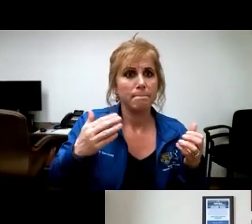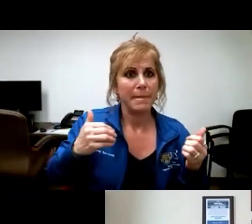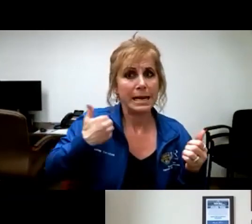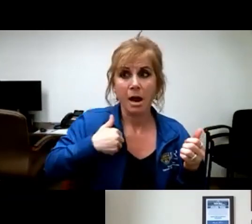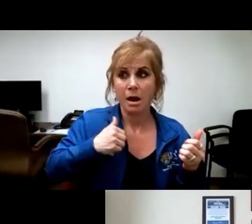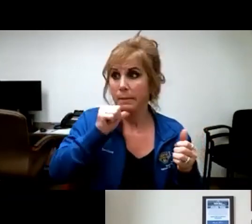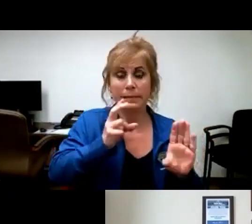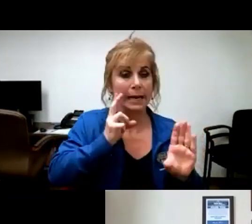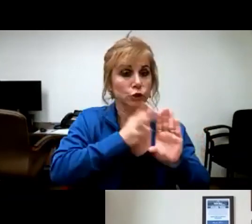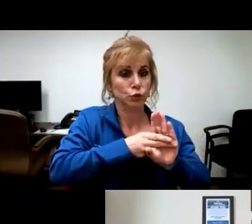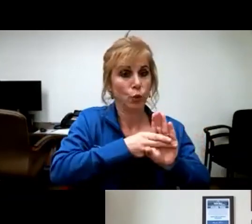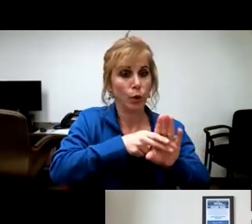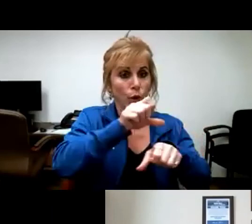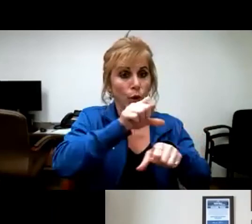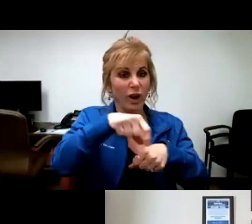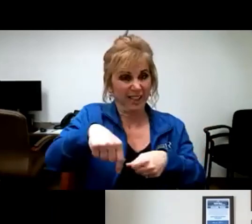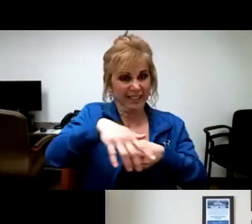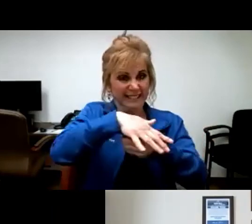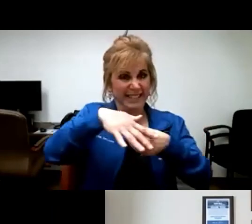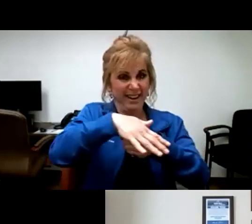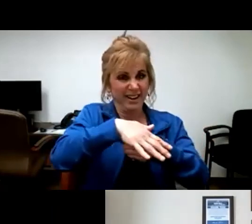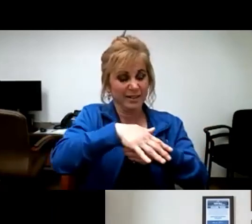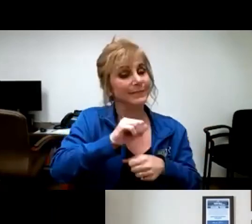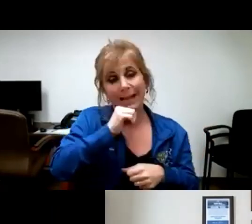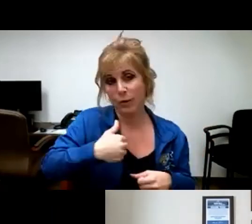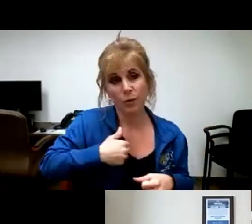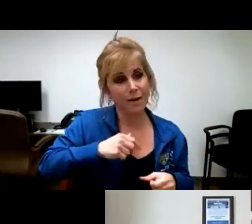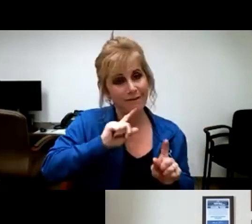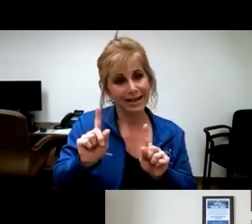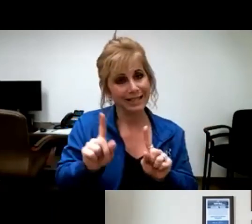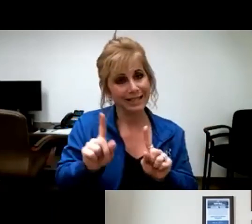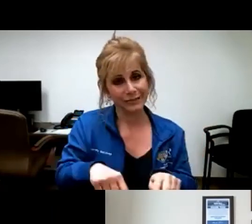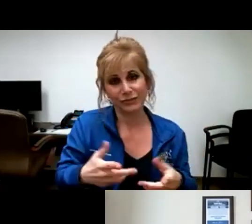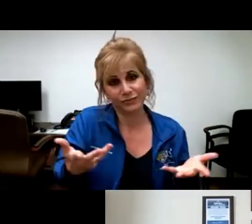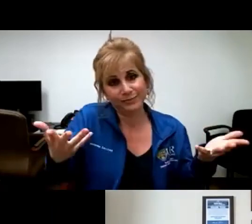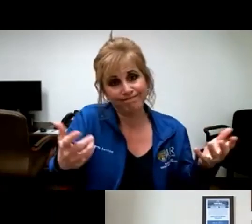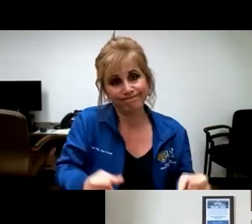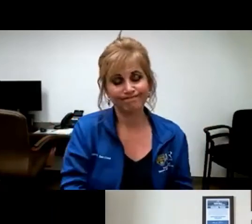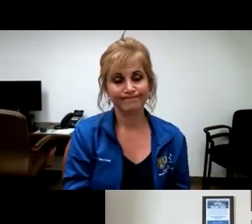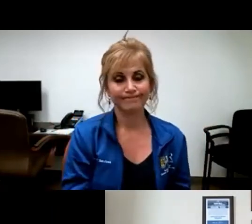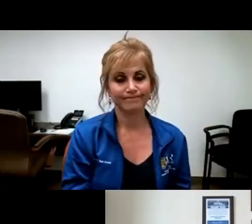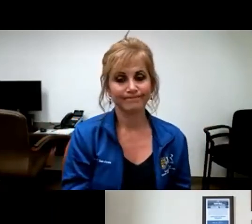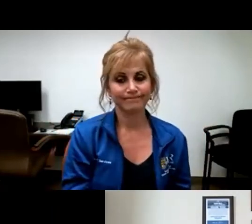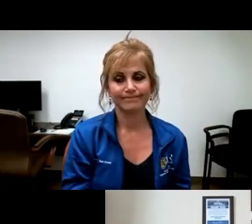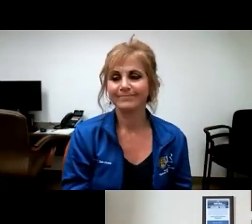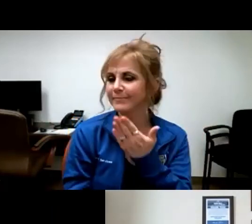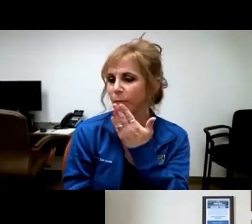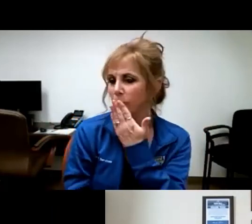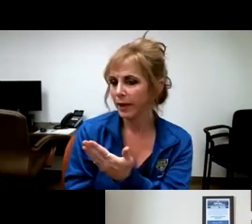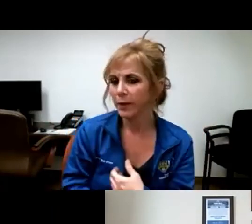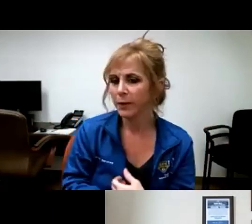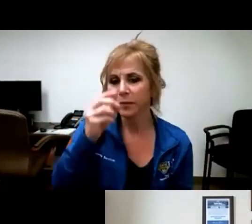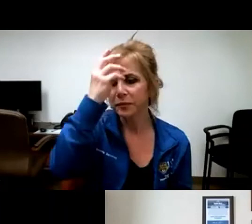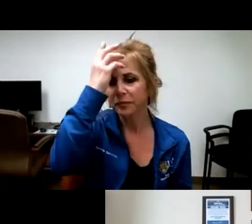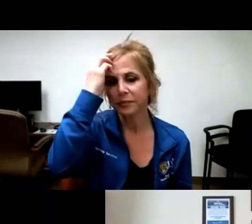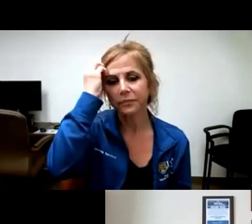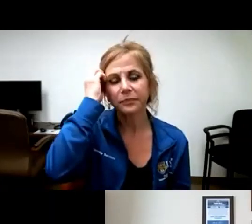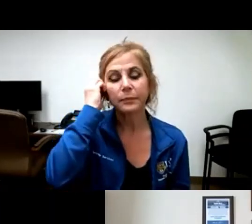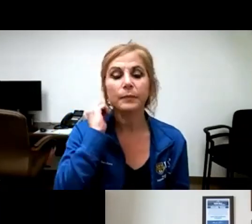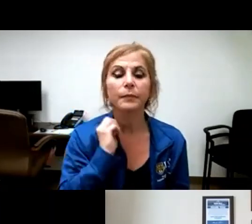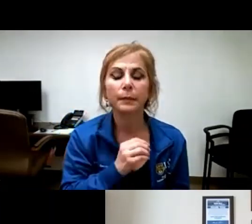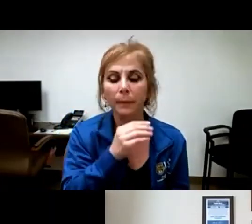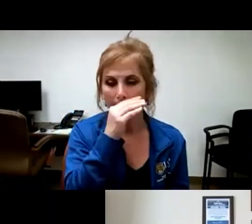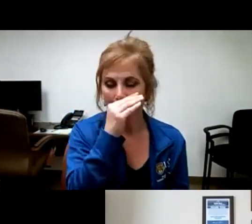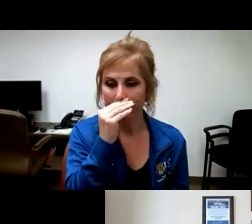I don't really have an answer to. Thank you. I have a question in general. This one might be